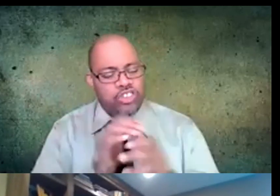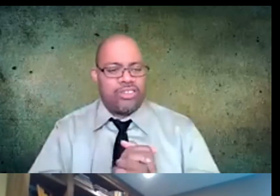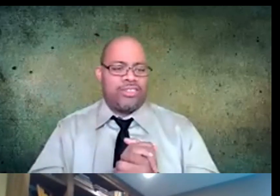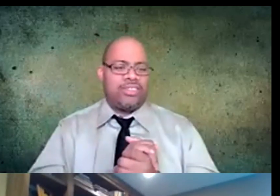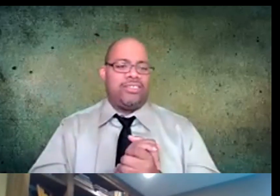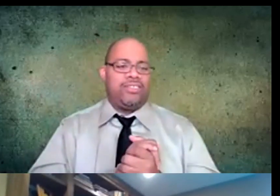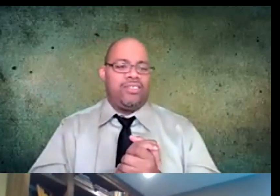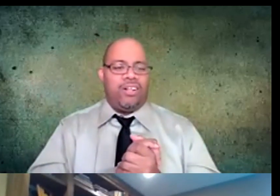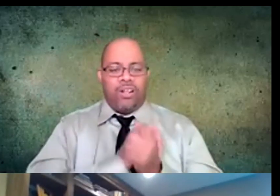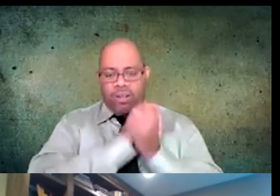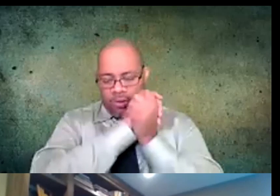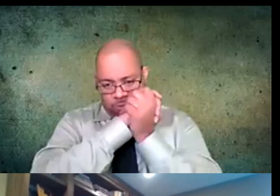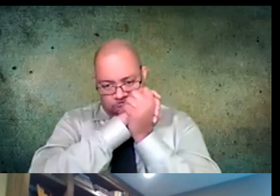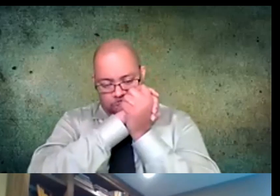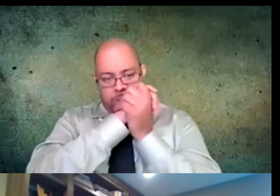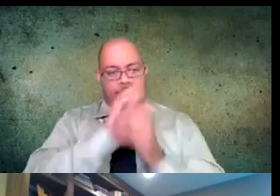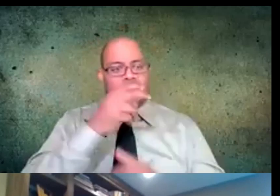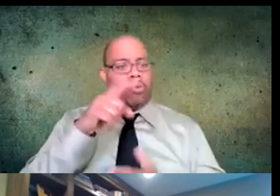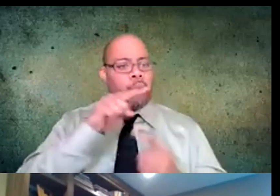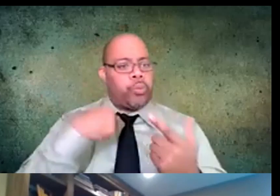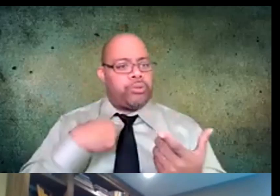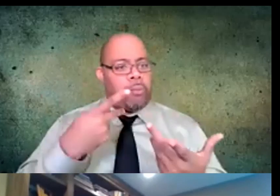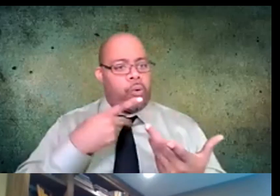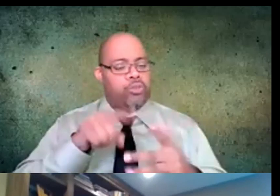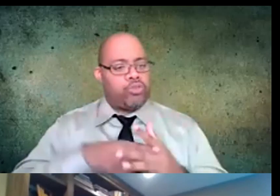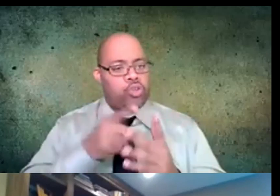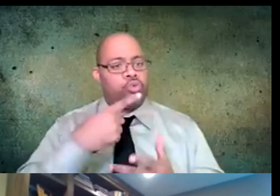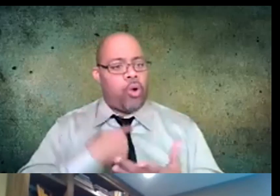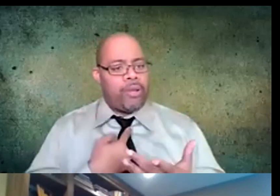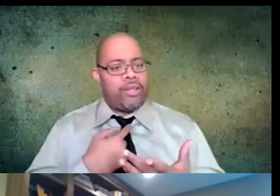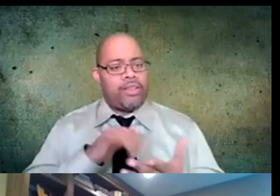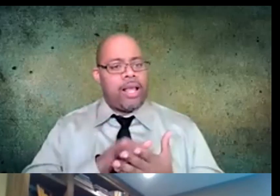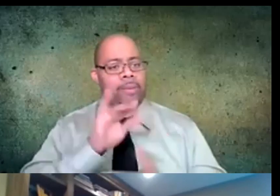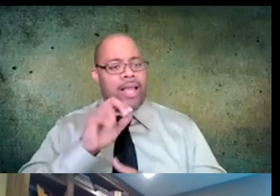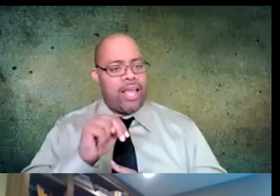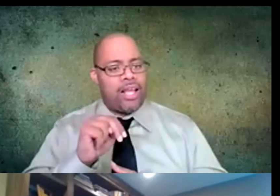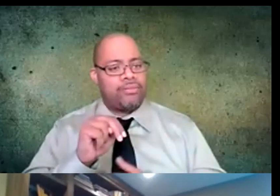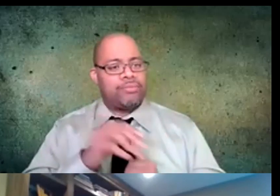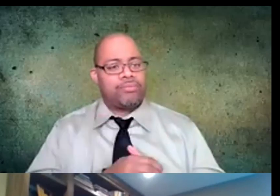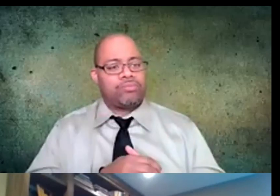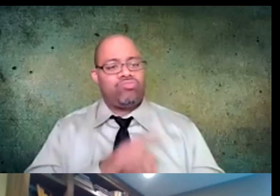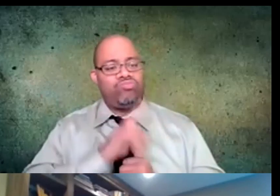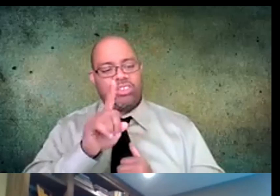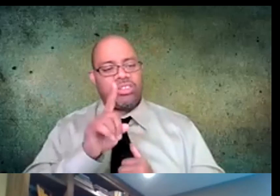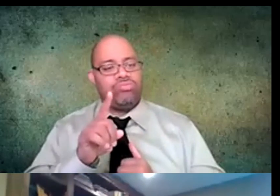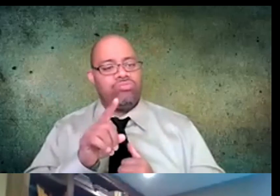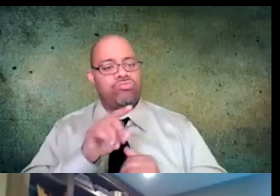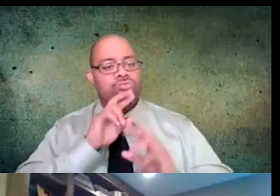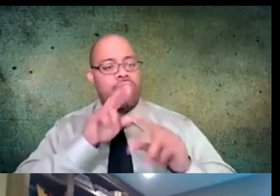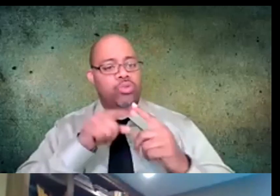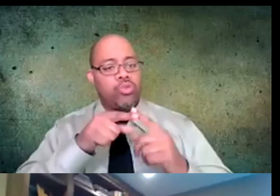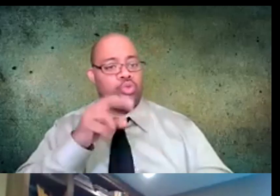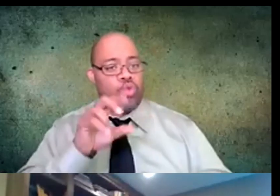right? Shane, when you and I chatted initially, you told me BIN was really in response to George